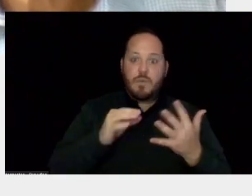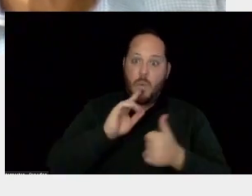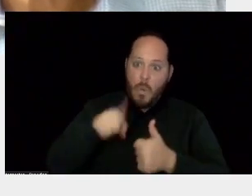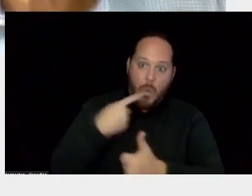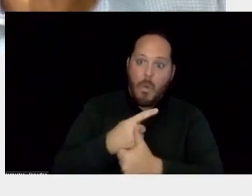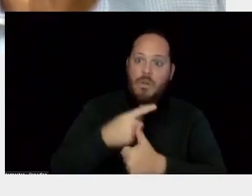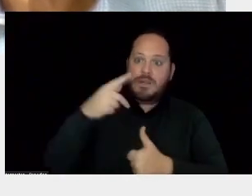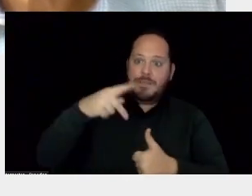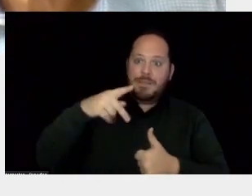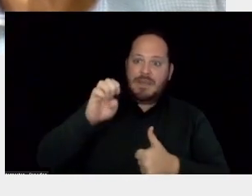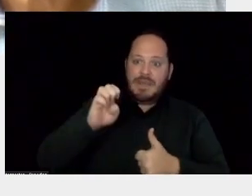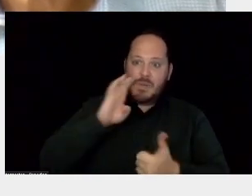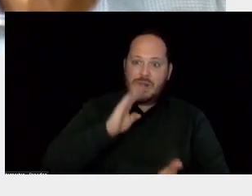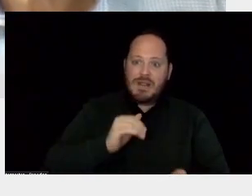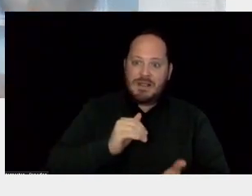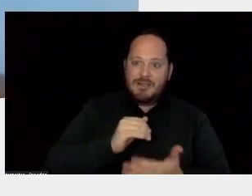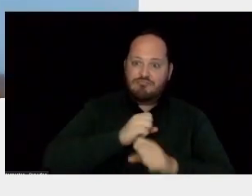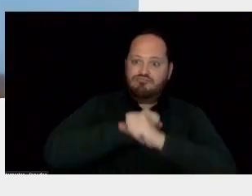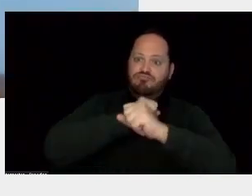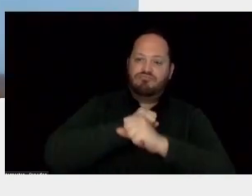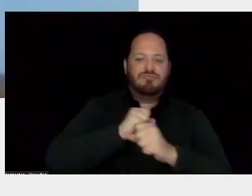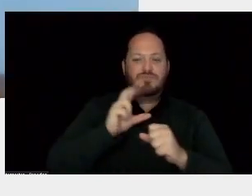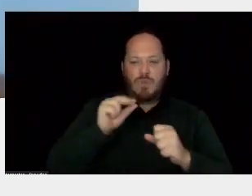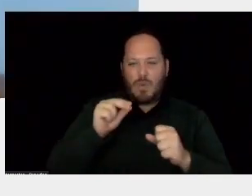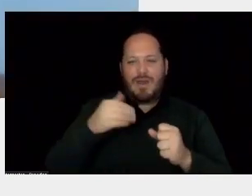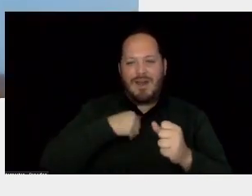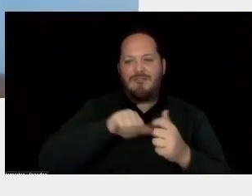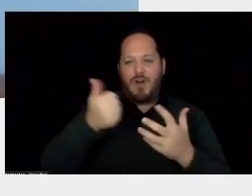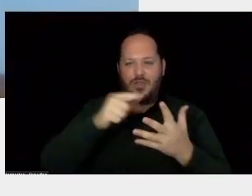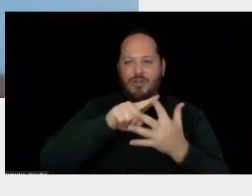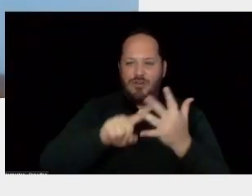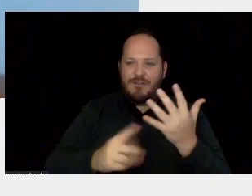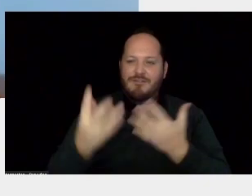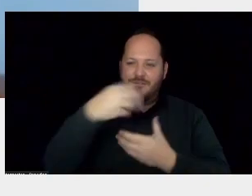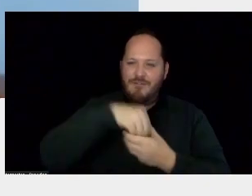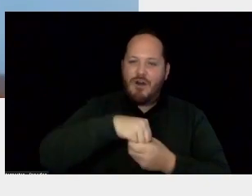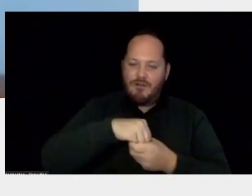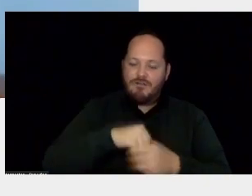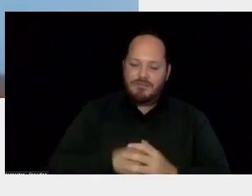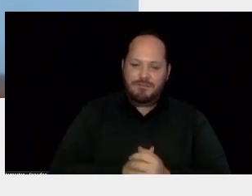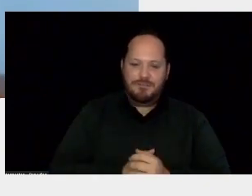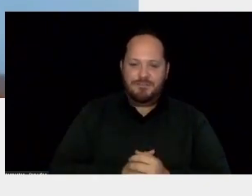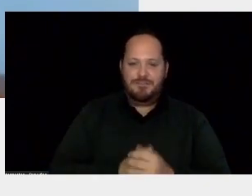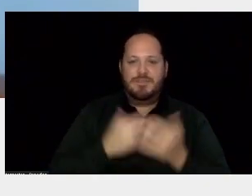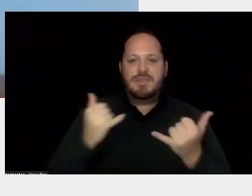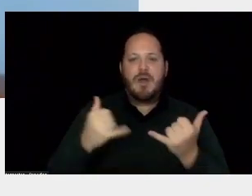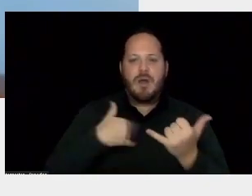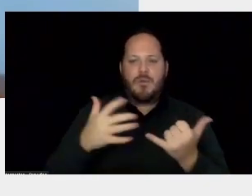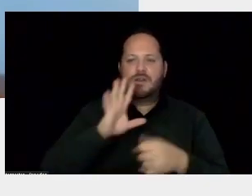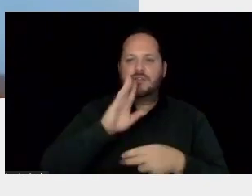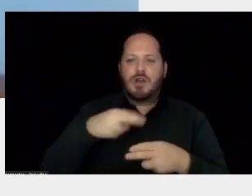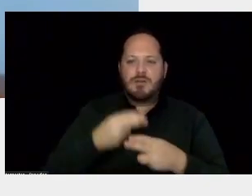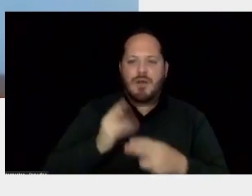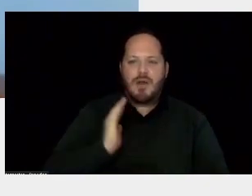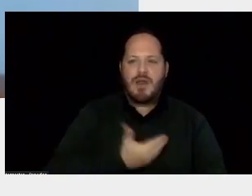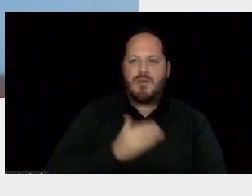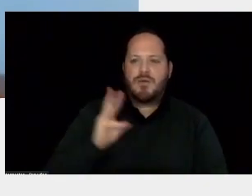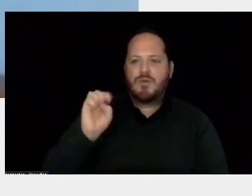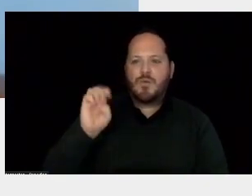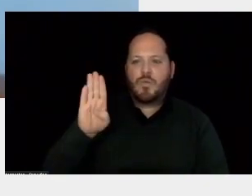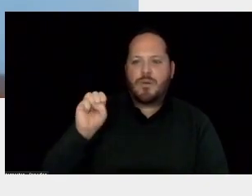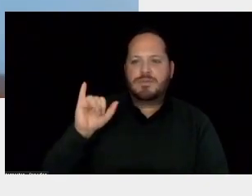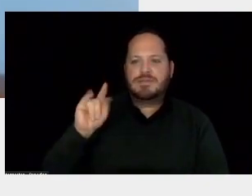whole package. I want to start to talk a little bit about our website, and we're going to bring our website up